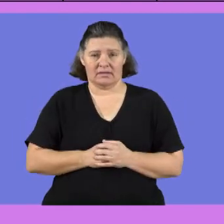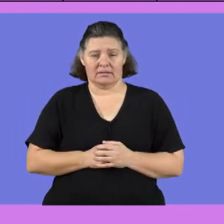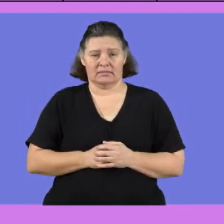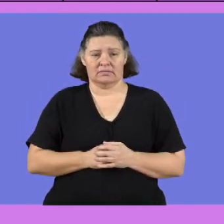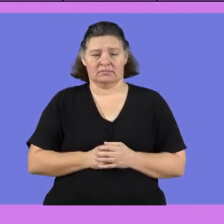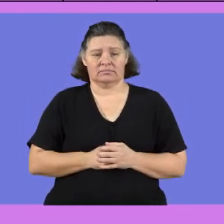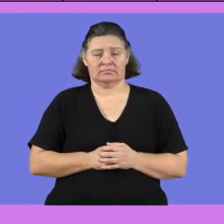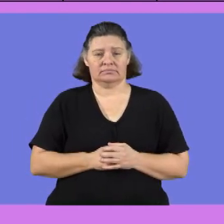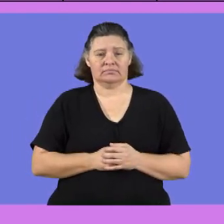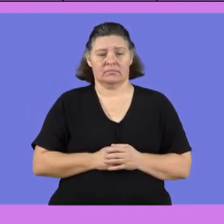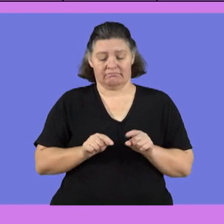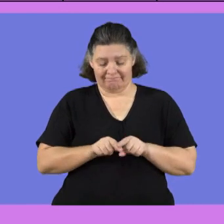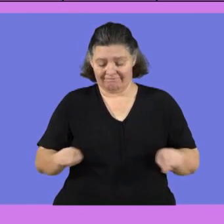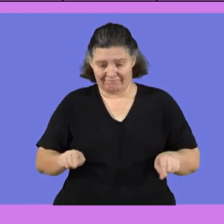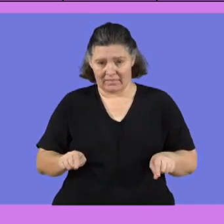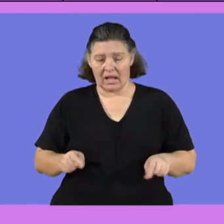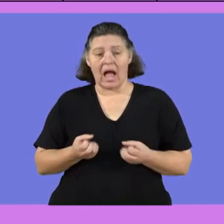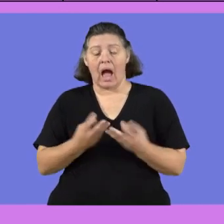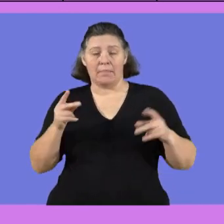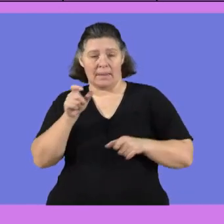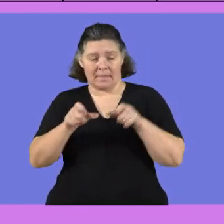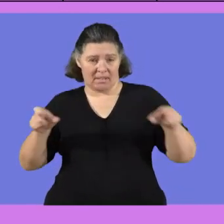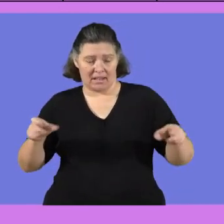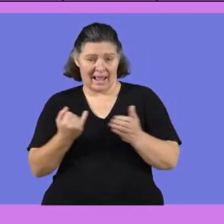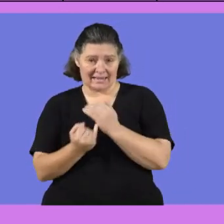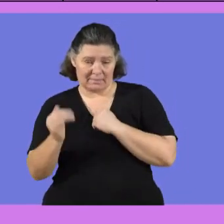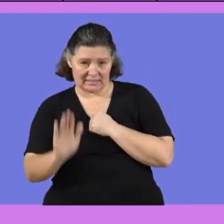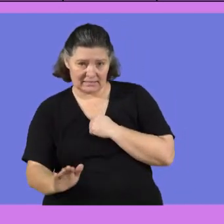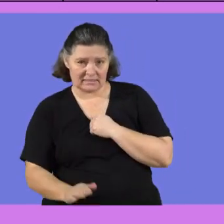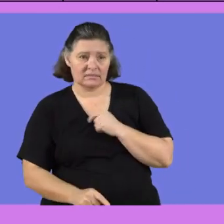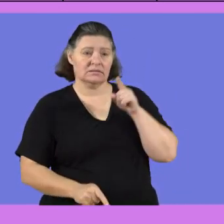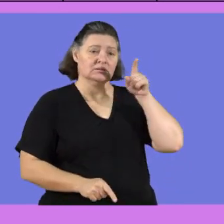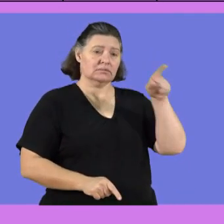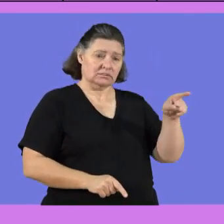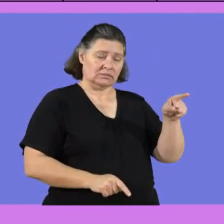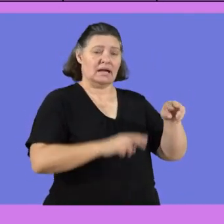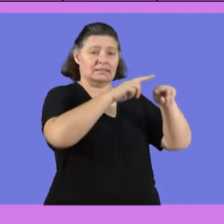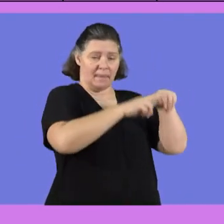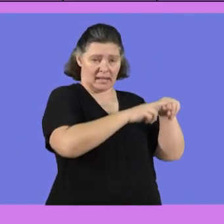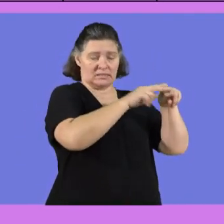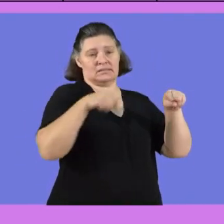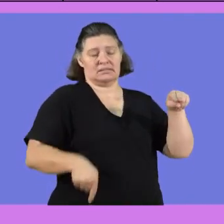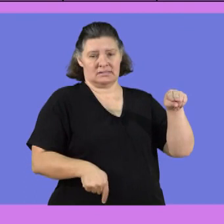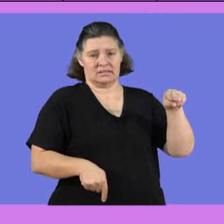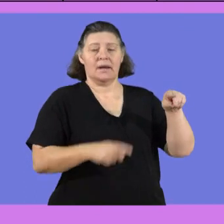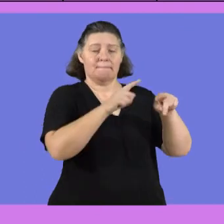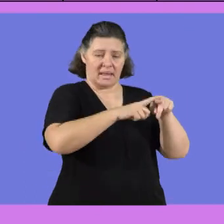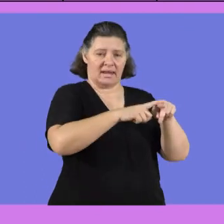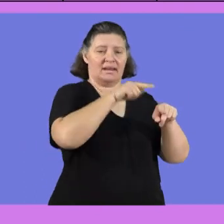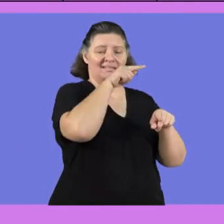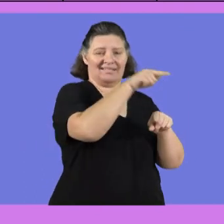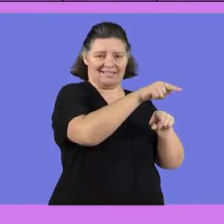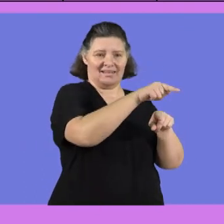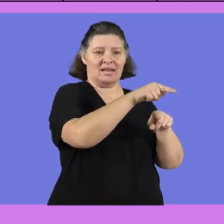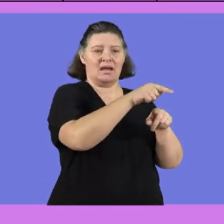variables. Here, it's number of people, and here it's number of people. Remember, I said you need to check